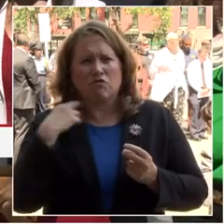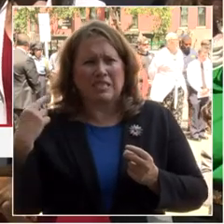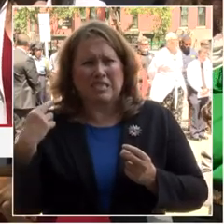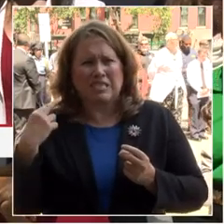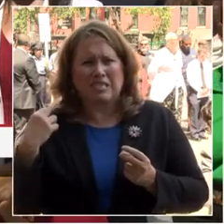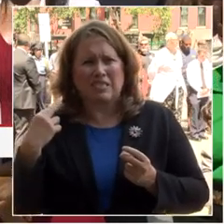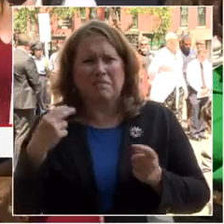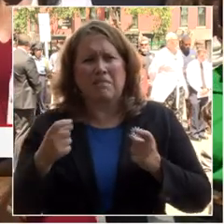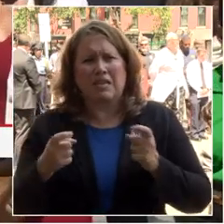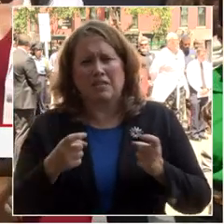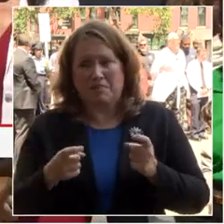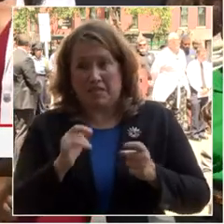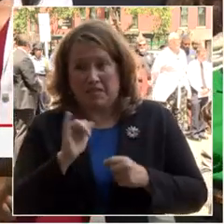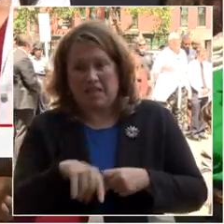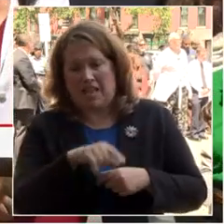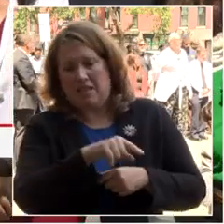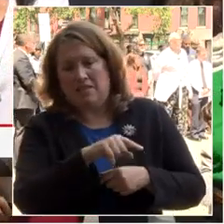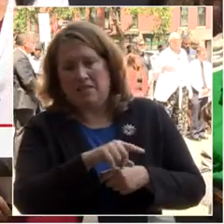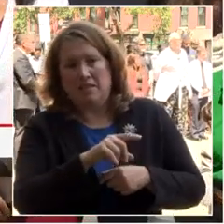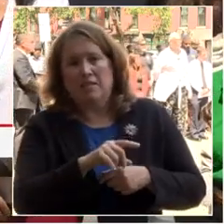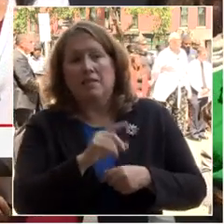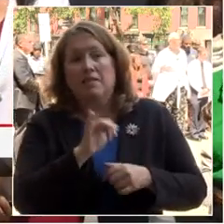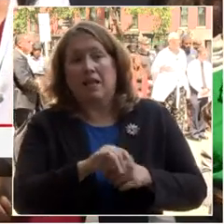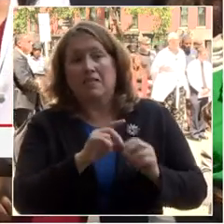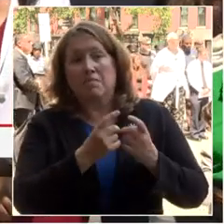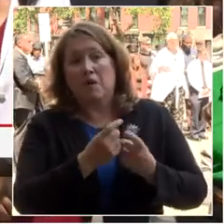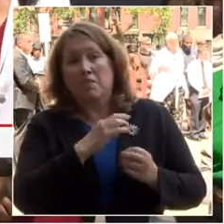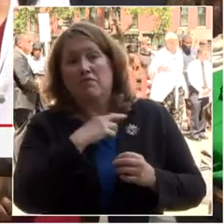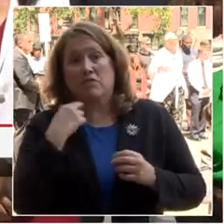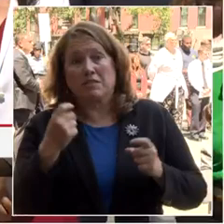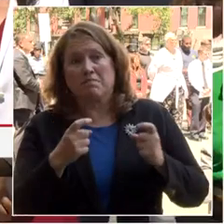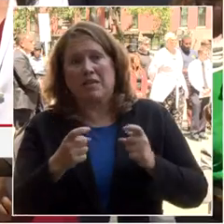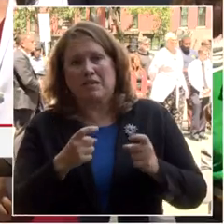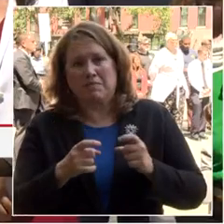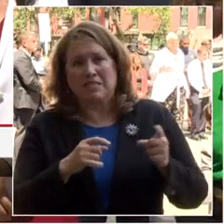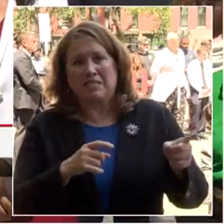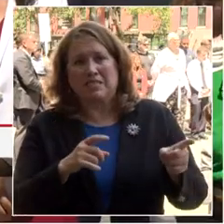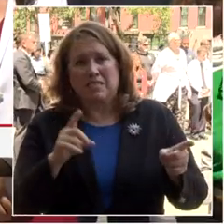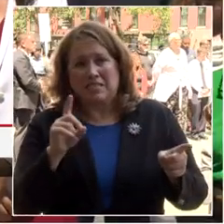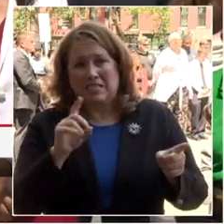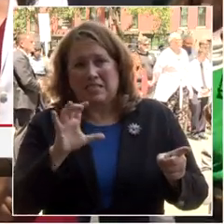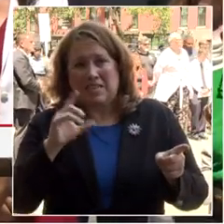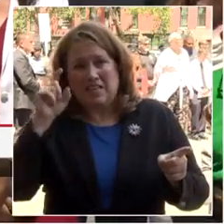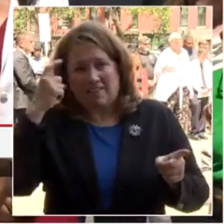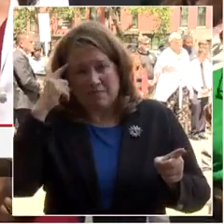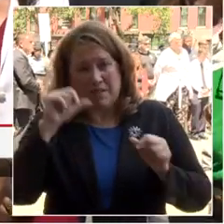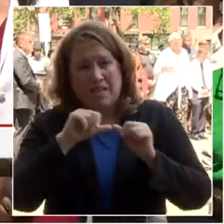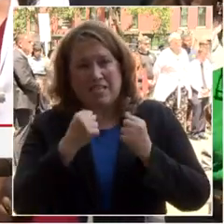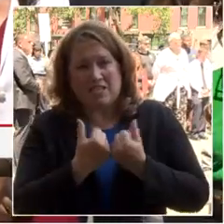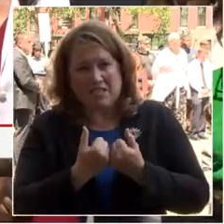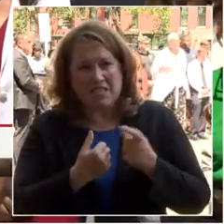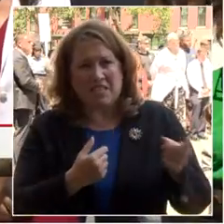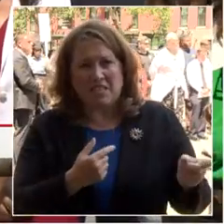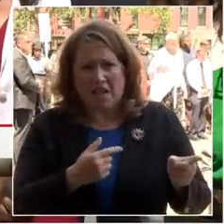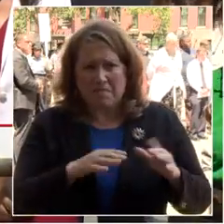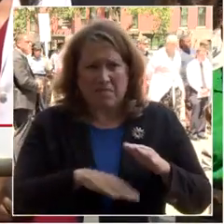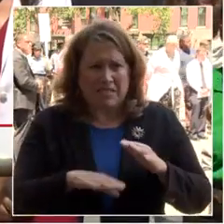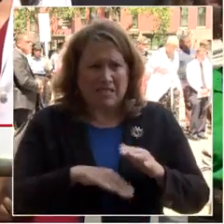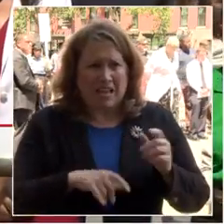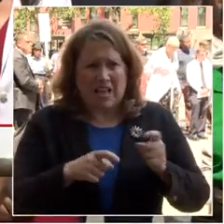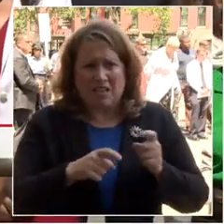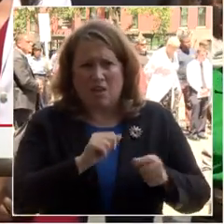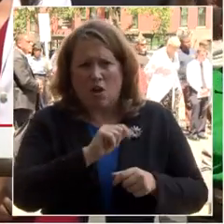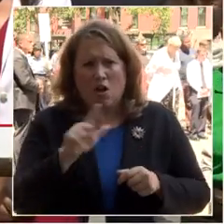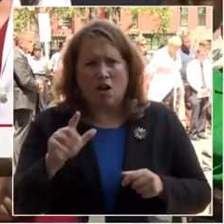Risk Management. The Department of Risk Management is a D.C. government agency that basically handles